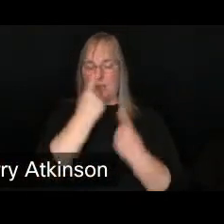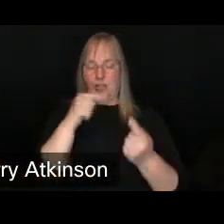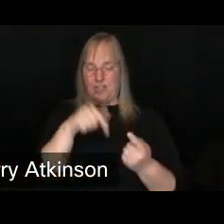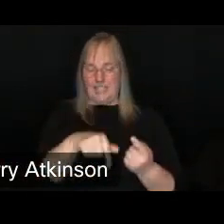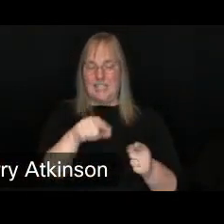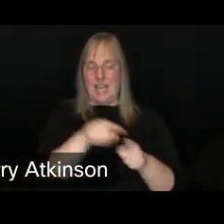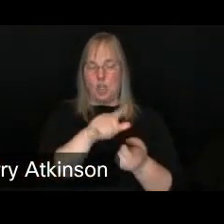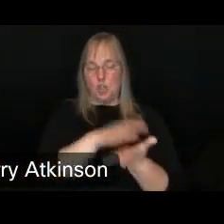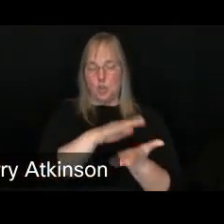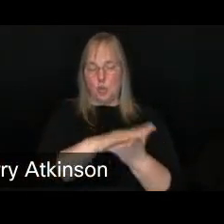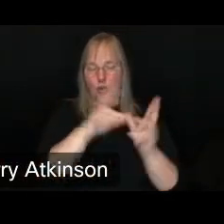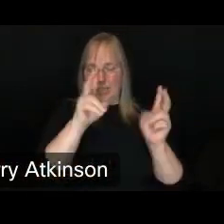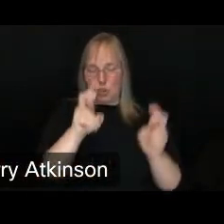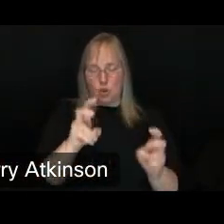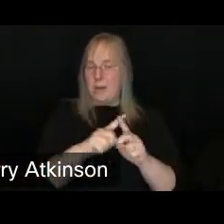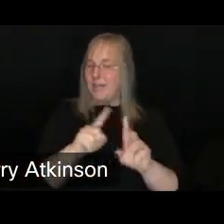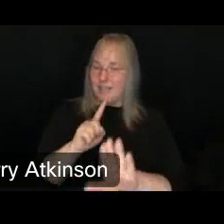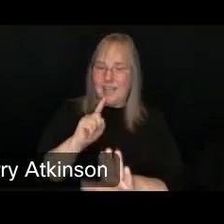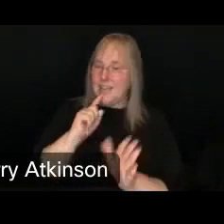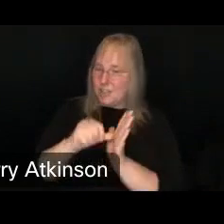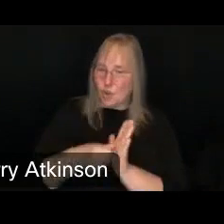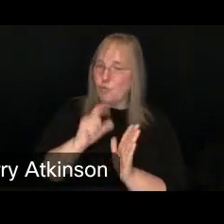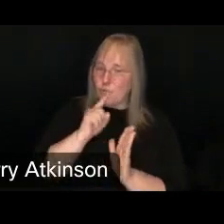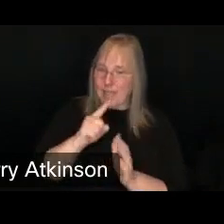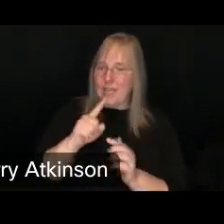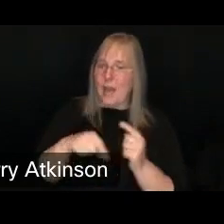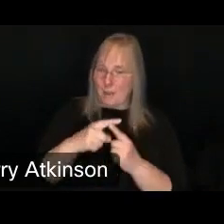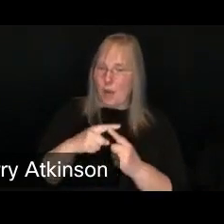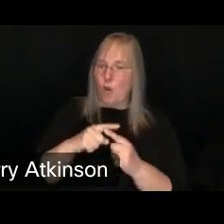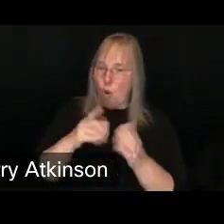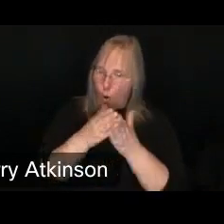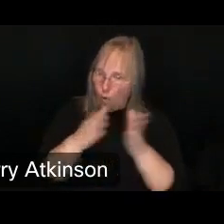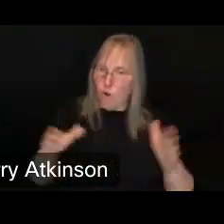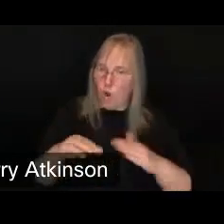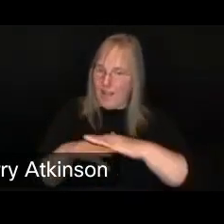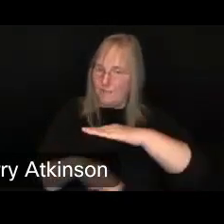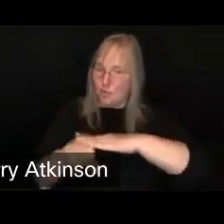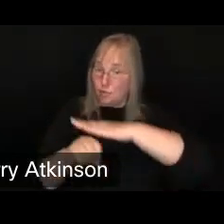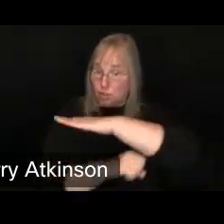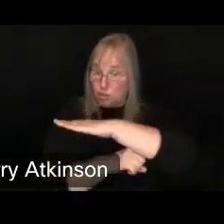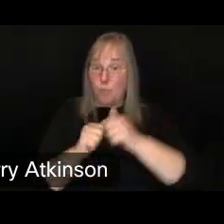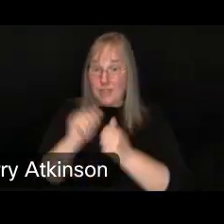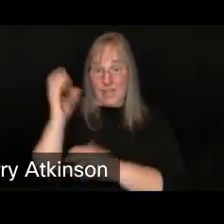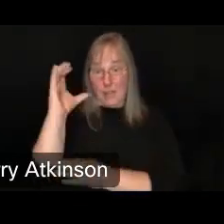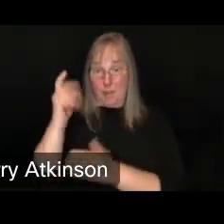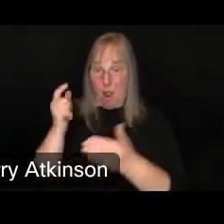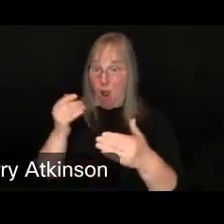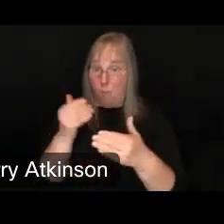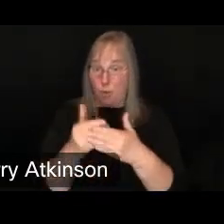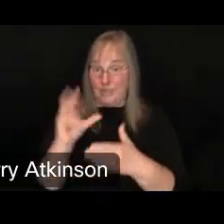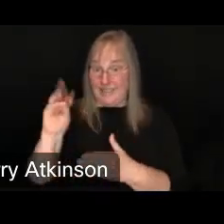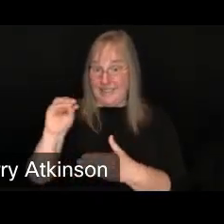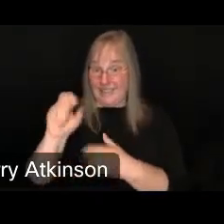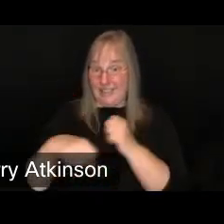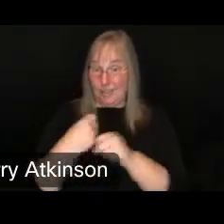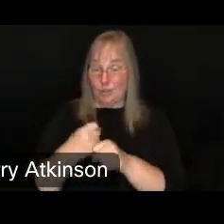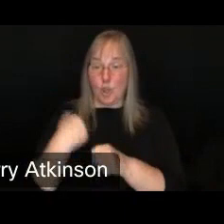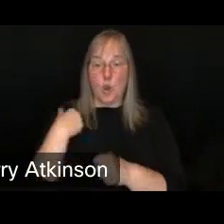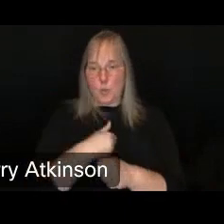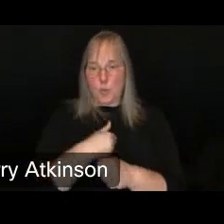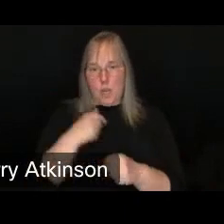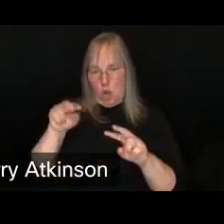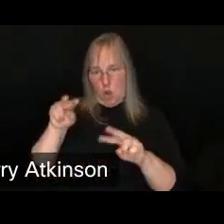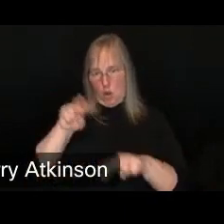about overall infrastructure. And with Columbia coming on to 60 years, we're looking at having to make investments